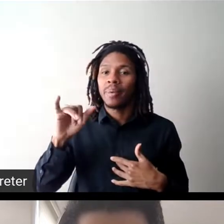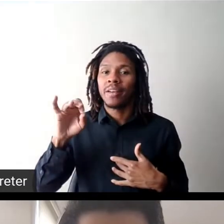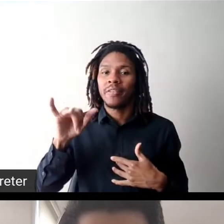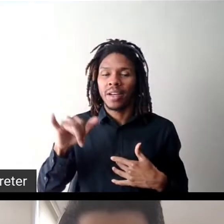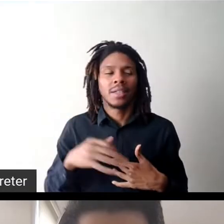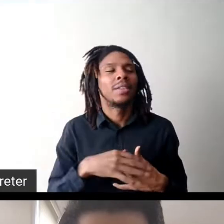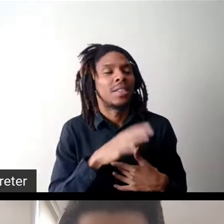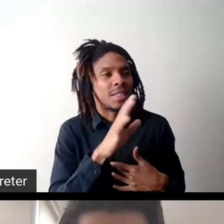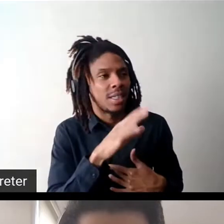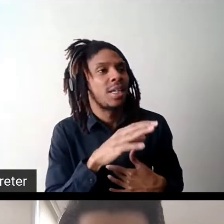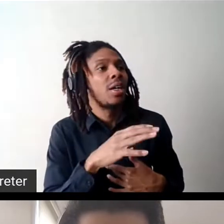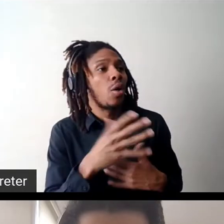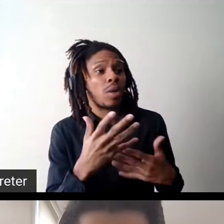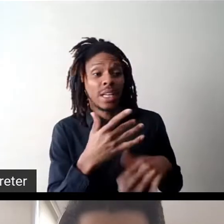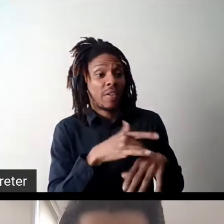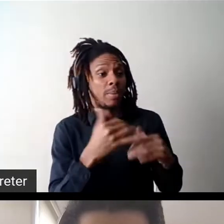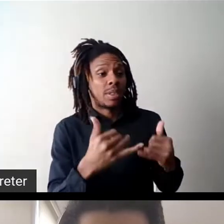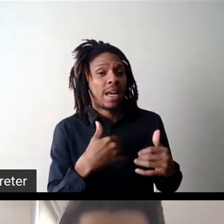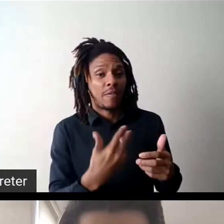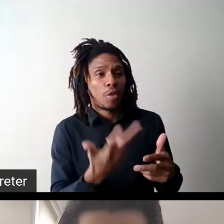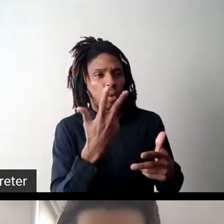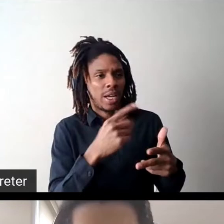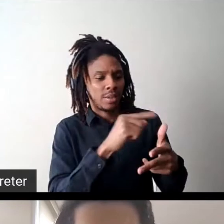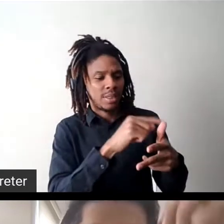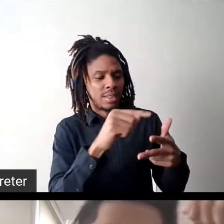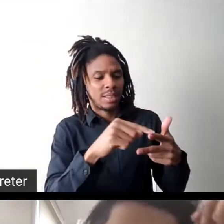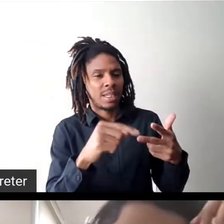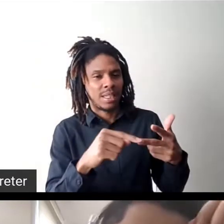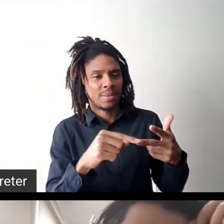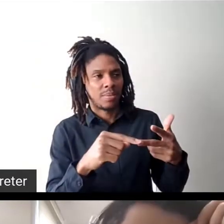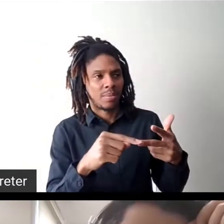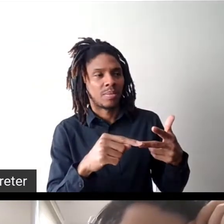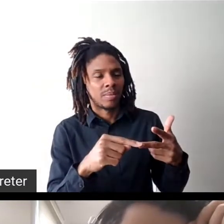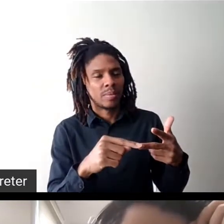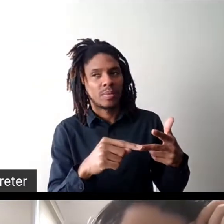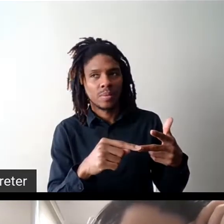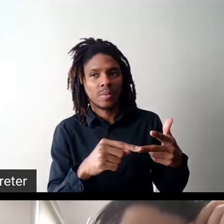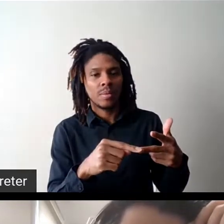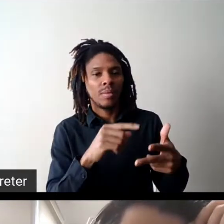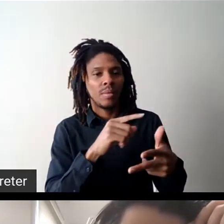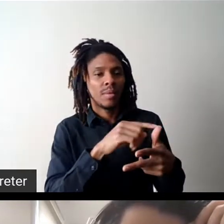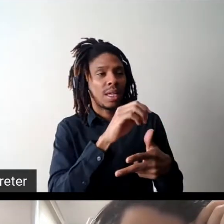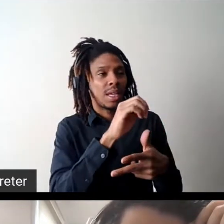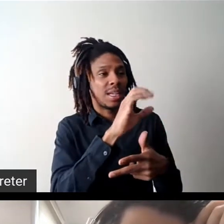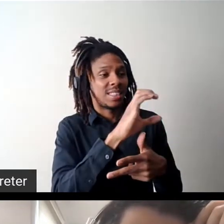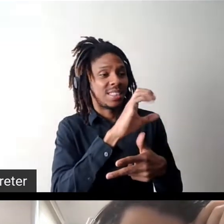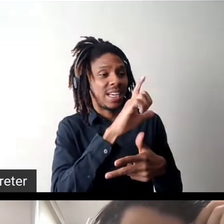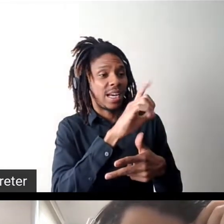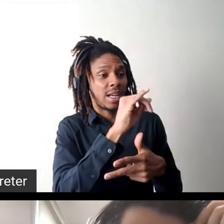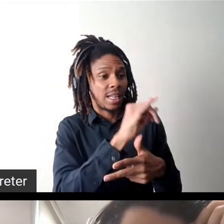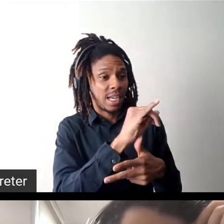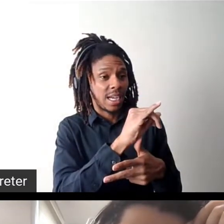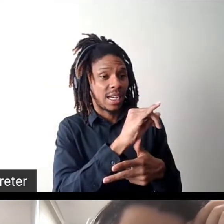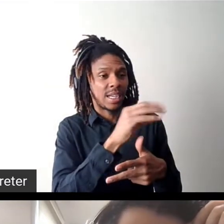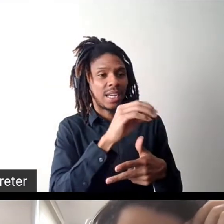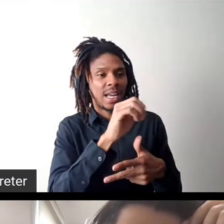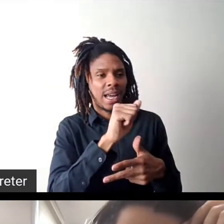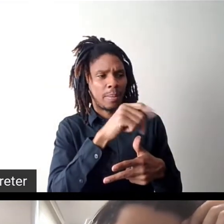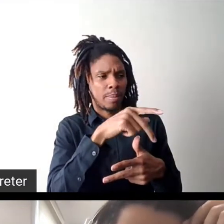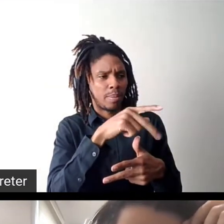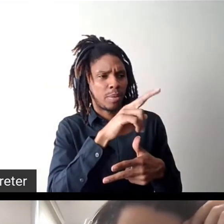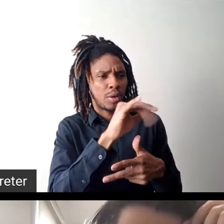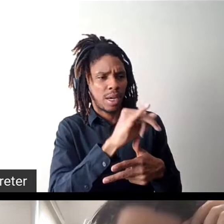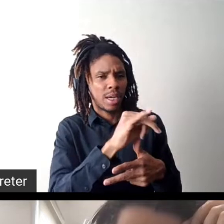what's available today, there's really three elements to it, right? So there's the Amplify CLI and admin UI, which allows you